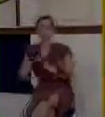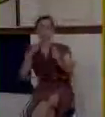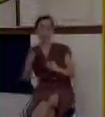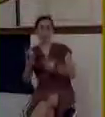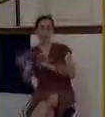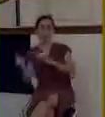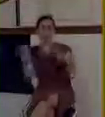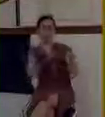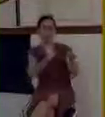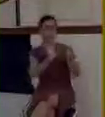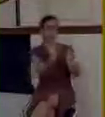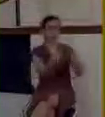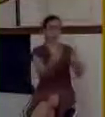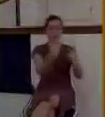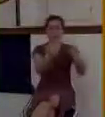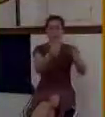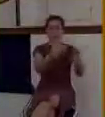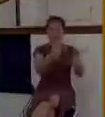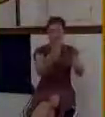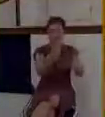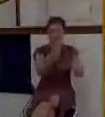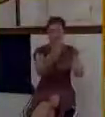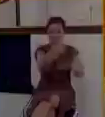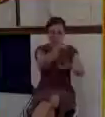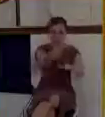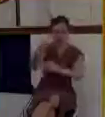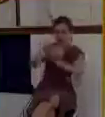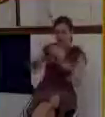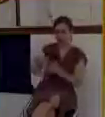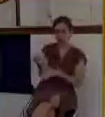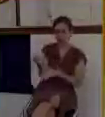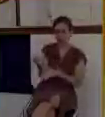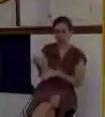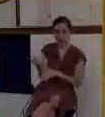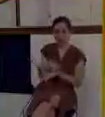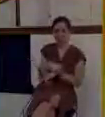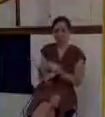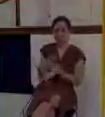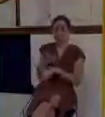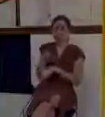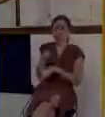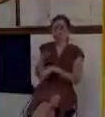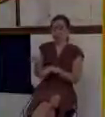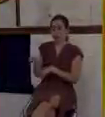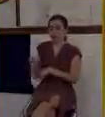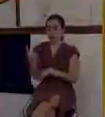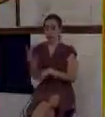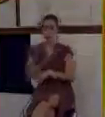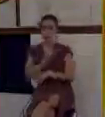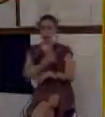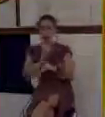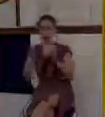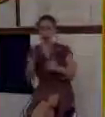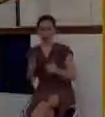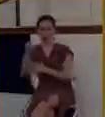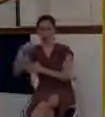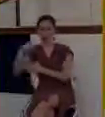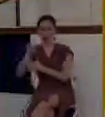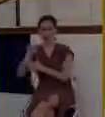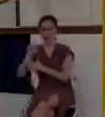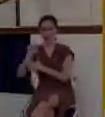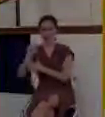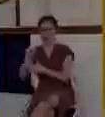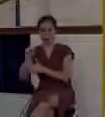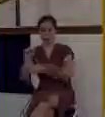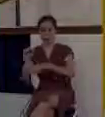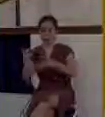don't go because you'll be killed, and you'll be eaten by cannibals. And this is what Payton said. He said, I confess to you that if